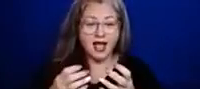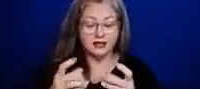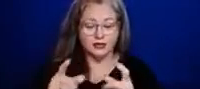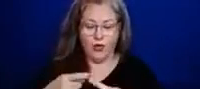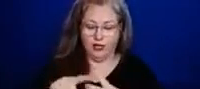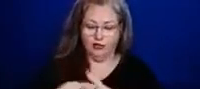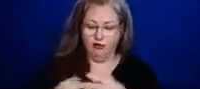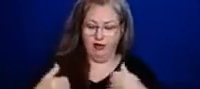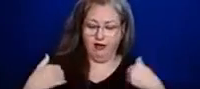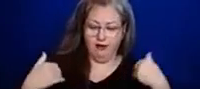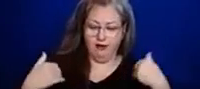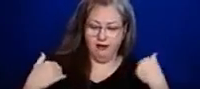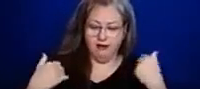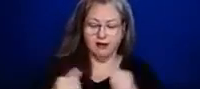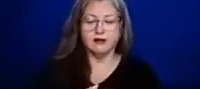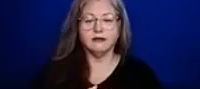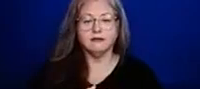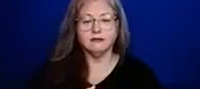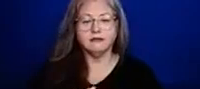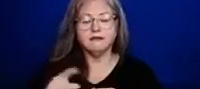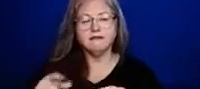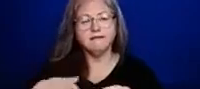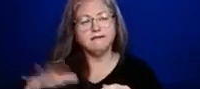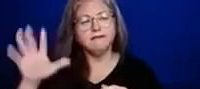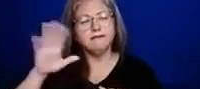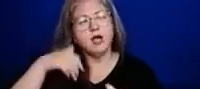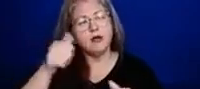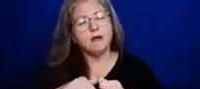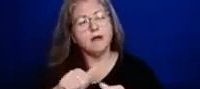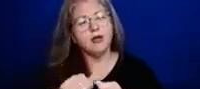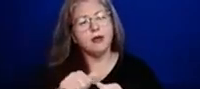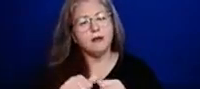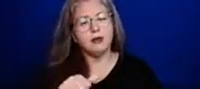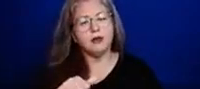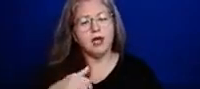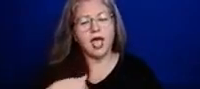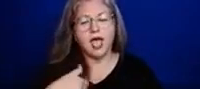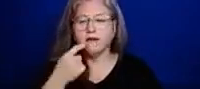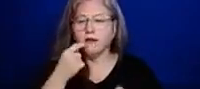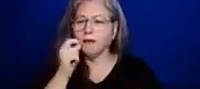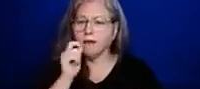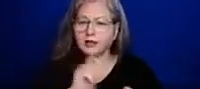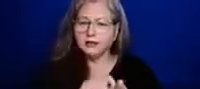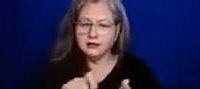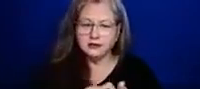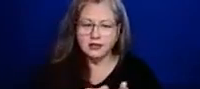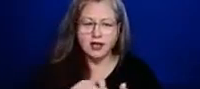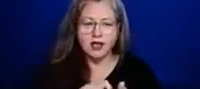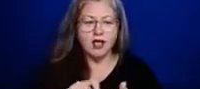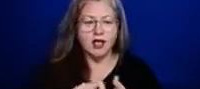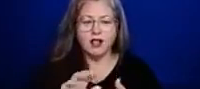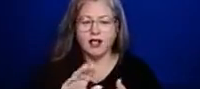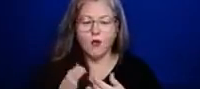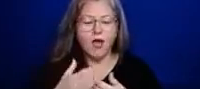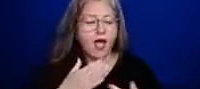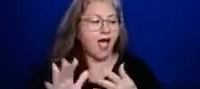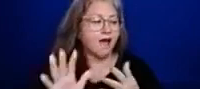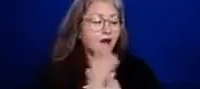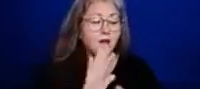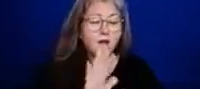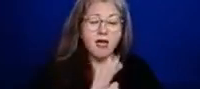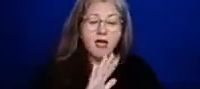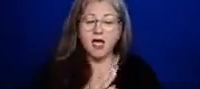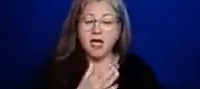they are very young. So I remember myself with a pencil, you know, all over every sheet